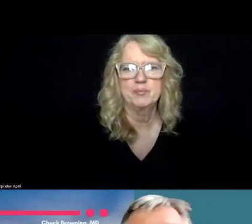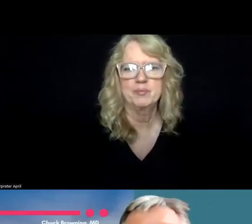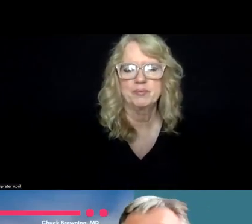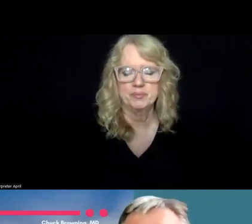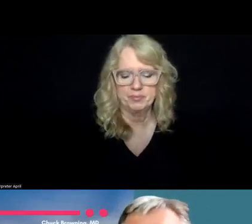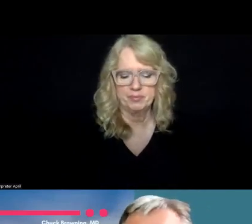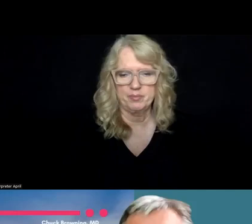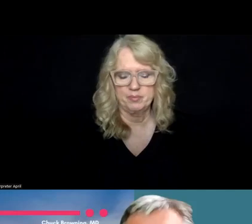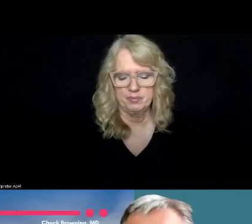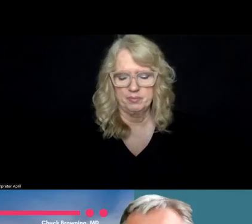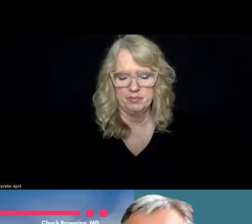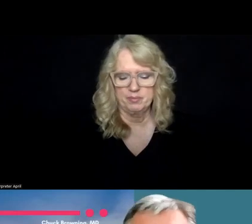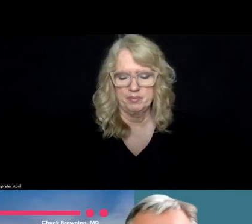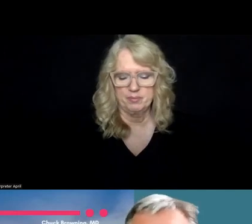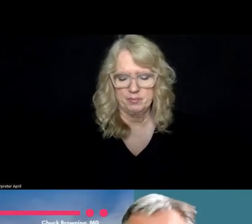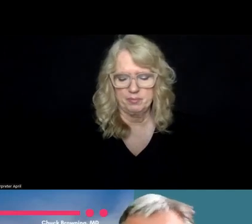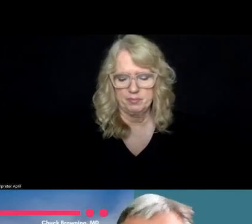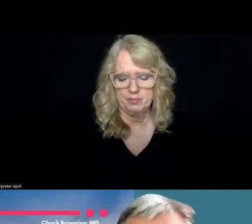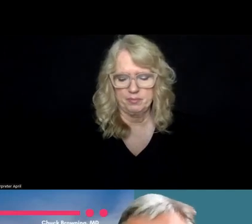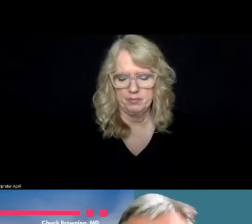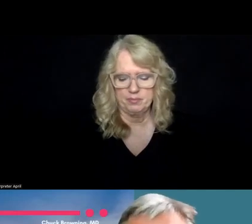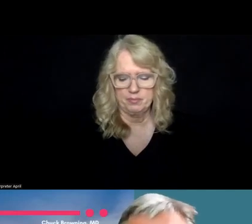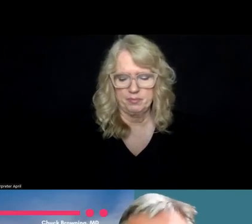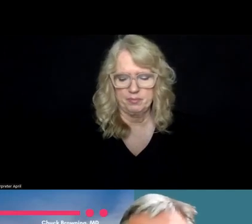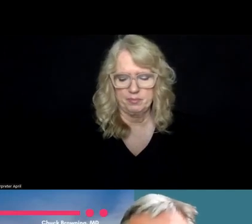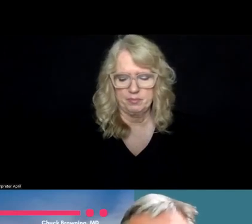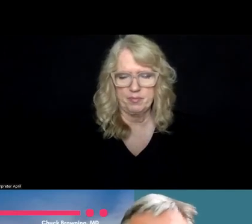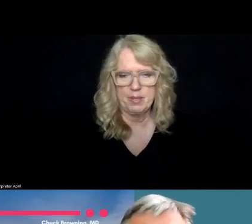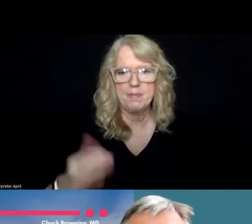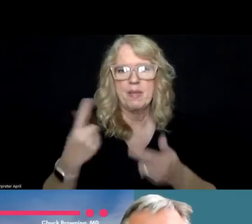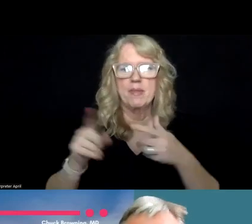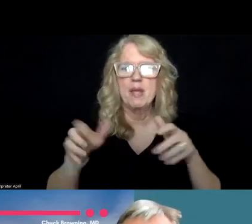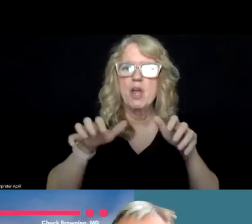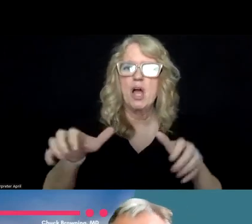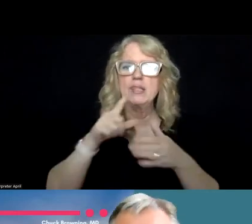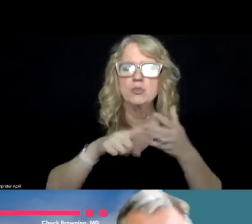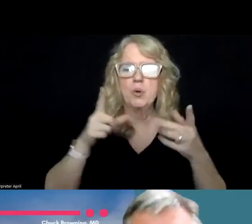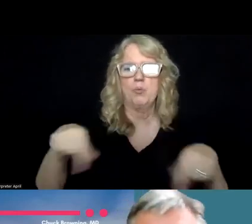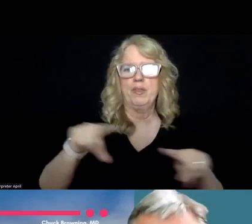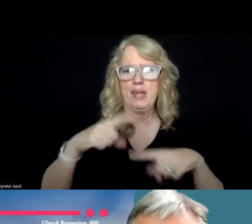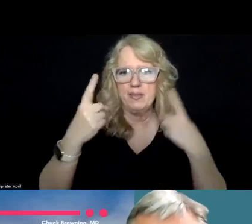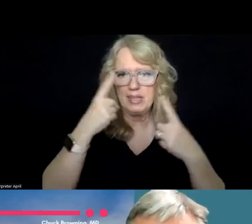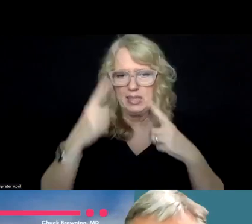PPACA, Cobra, Heart, or EMTALA. What is the audience thinking?